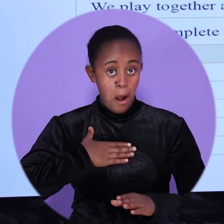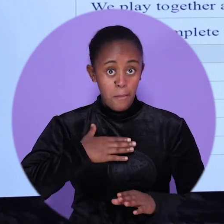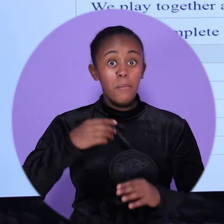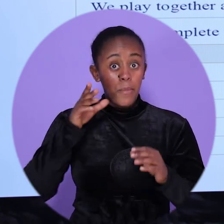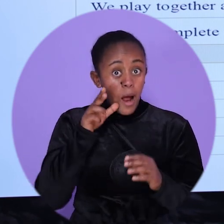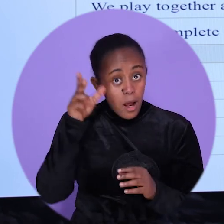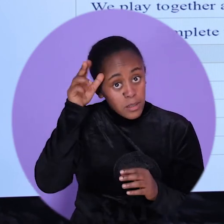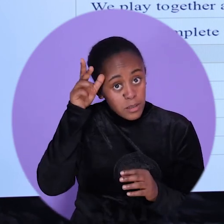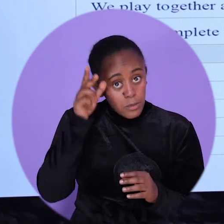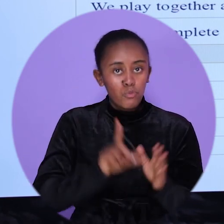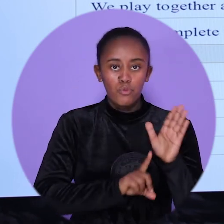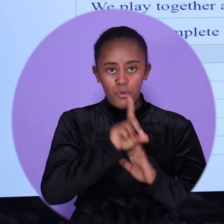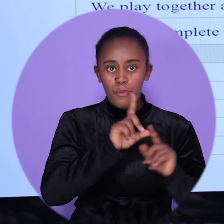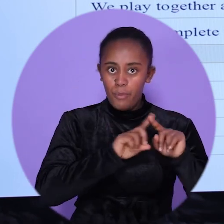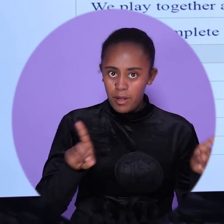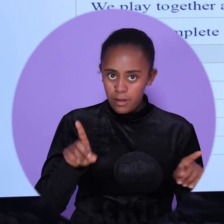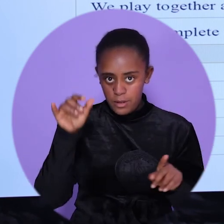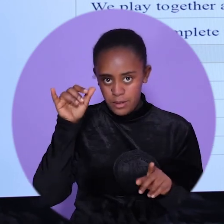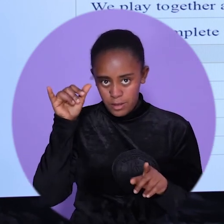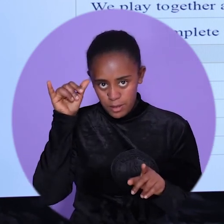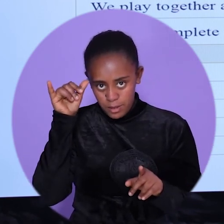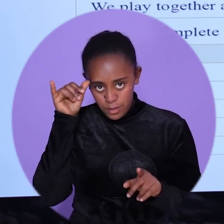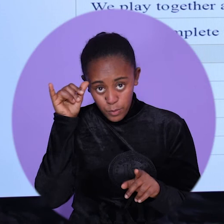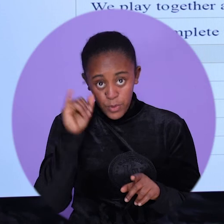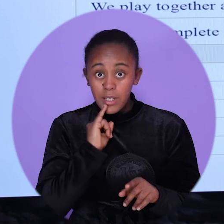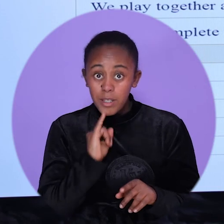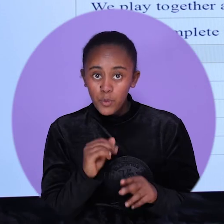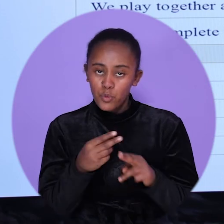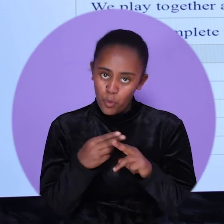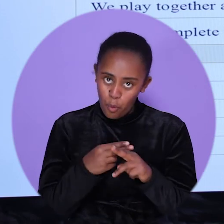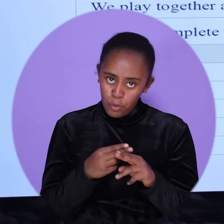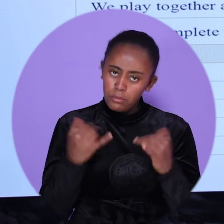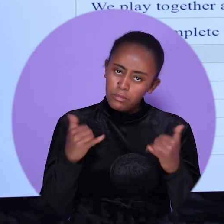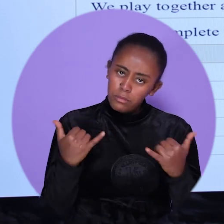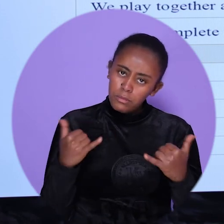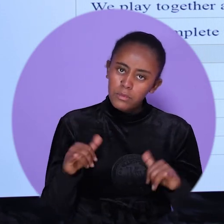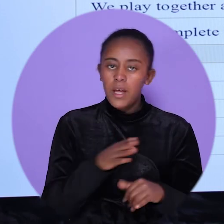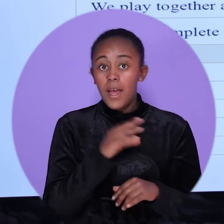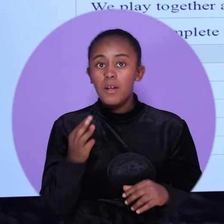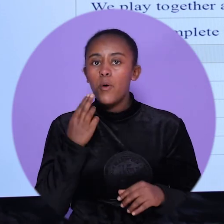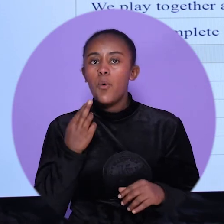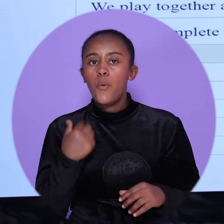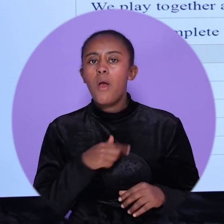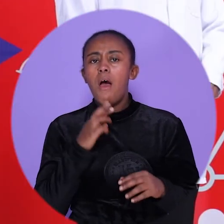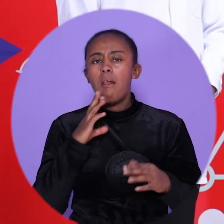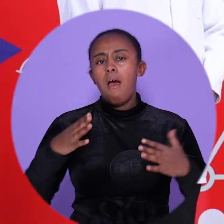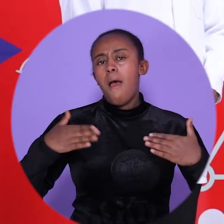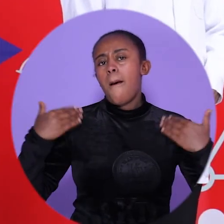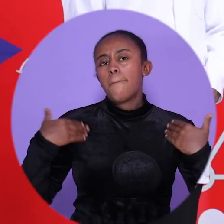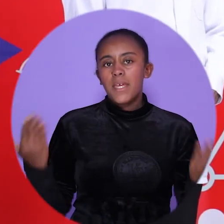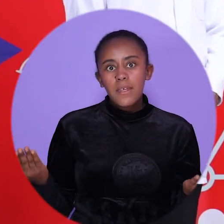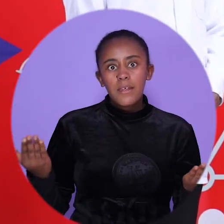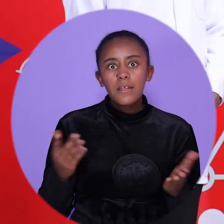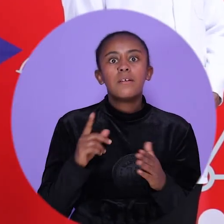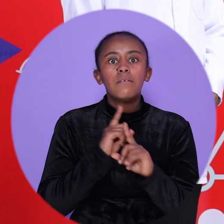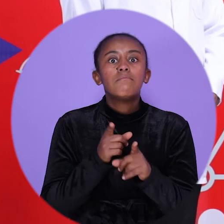is tall, but Heronas is short. We play together and we are happy. So, student,